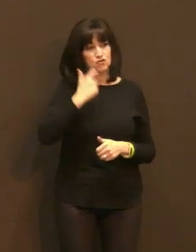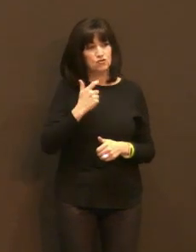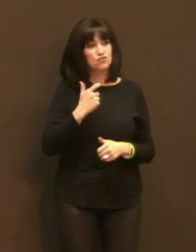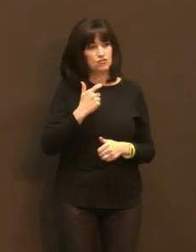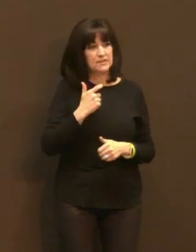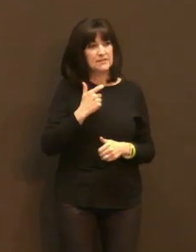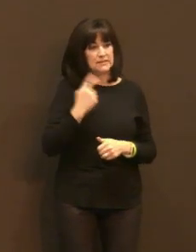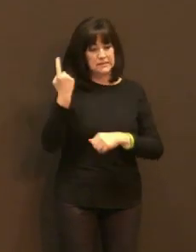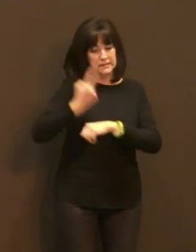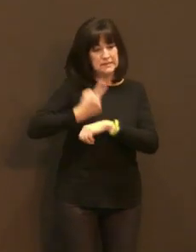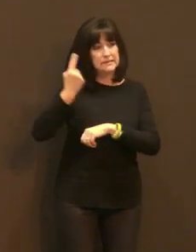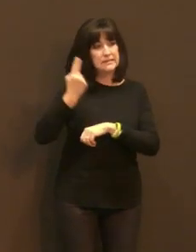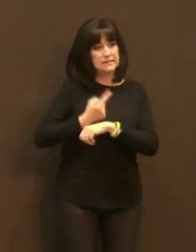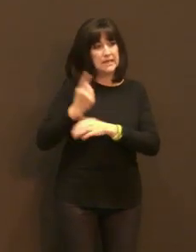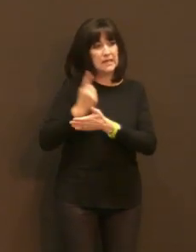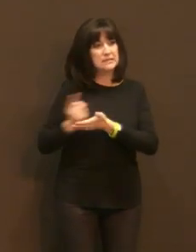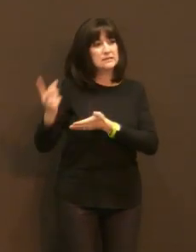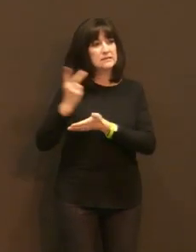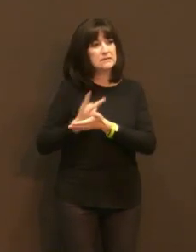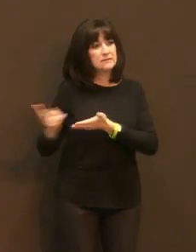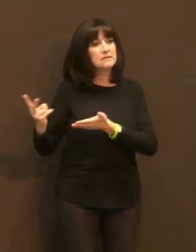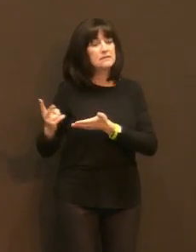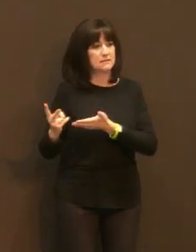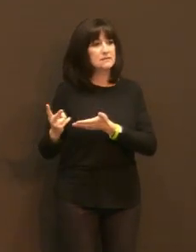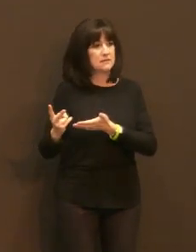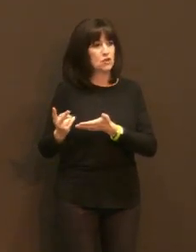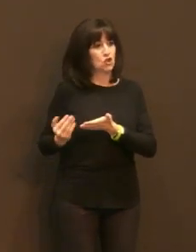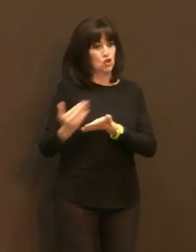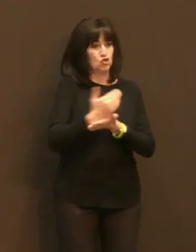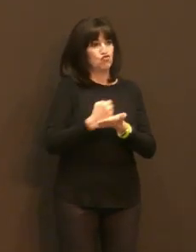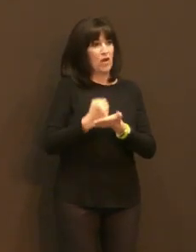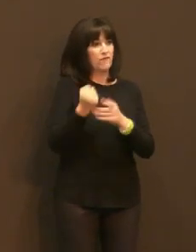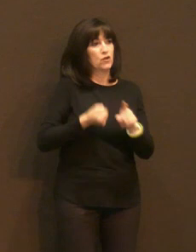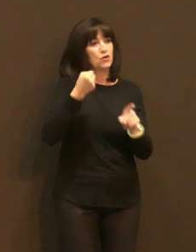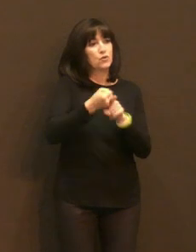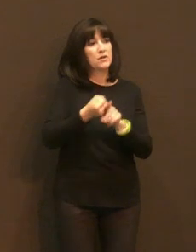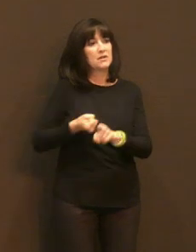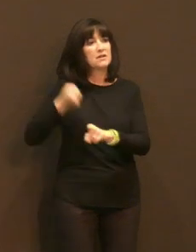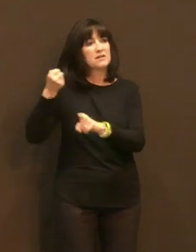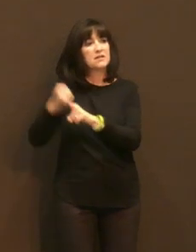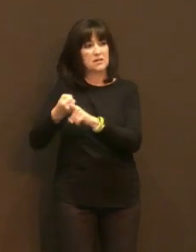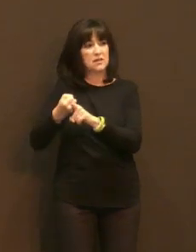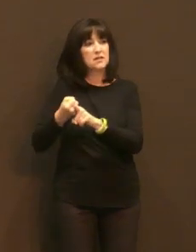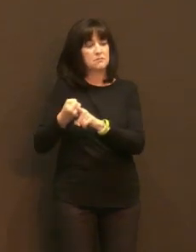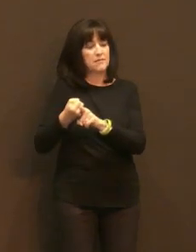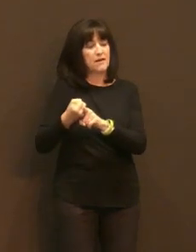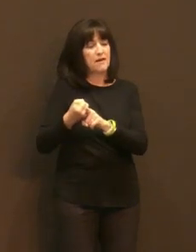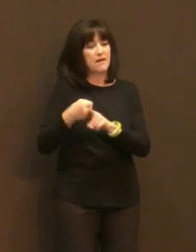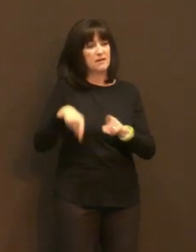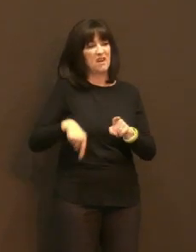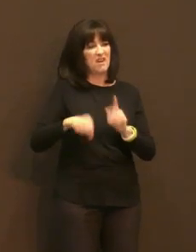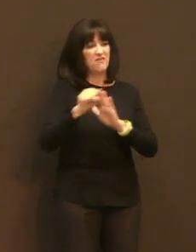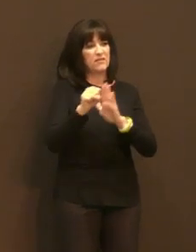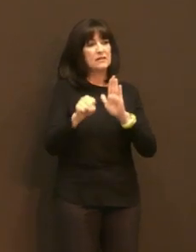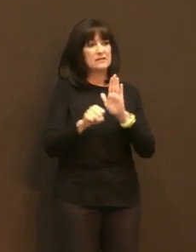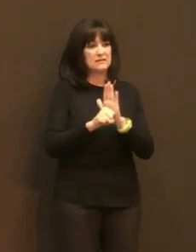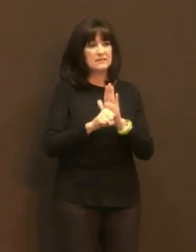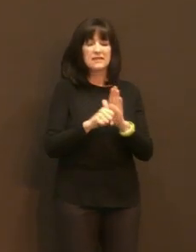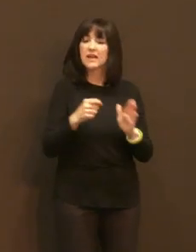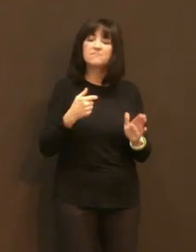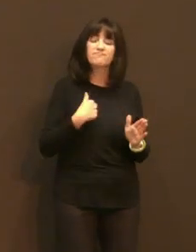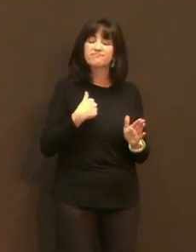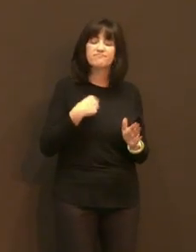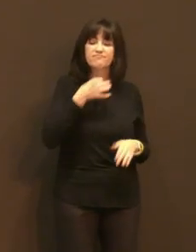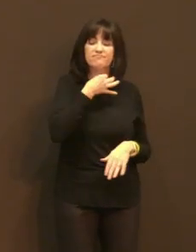Governor, about potential revenue impacts on the state. I'm interested what conversations you've been having with legislative leaders and where you